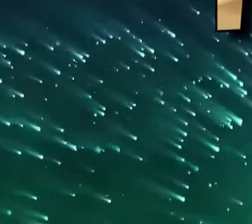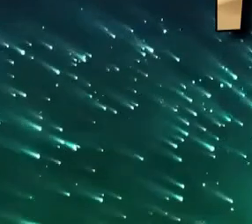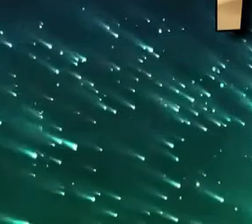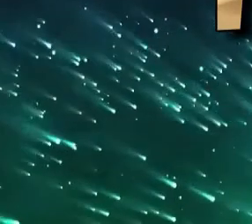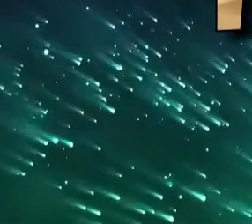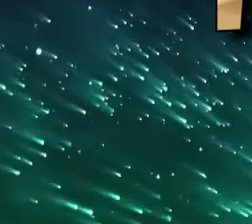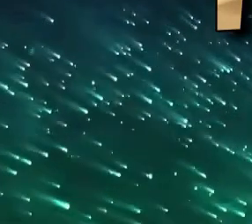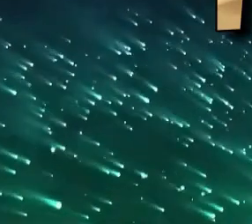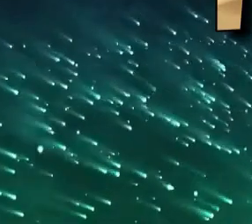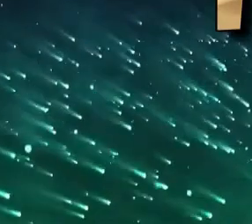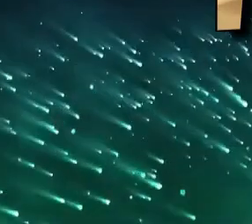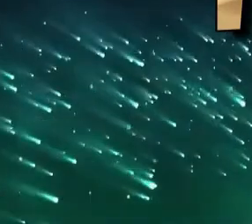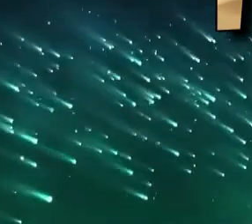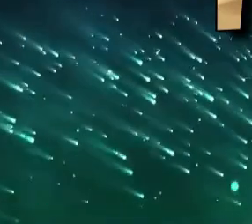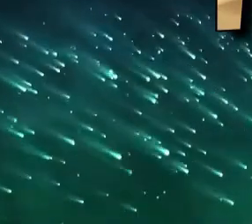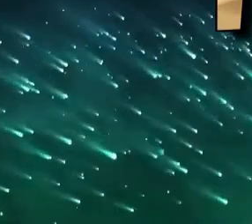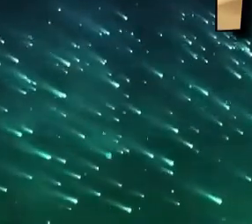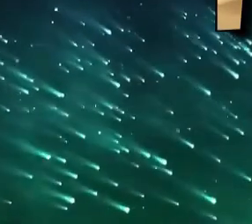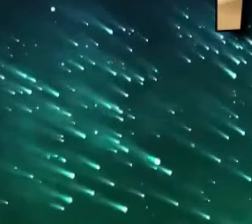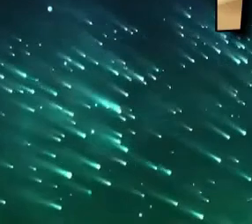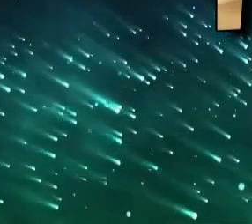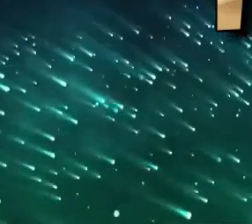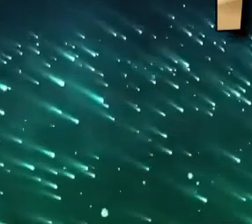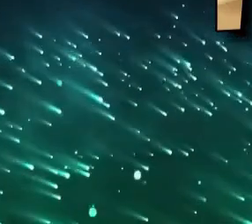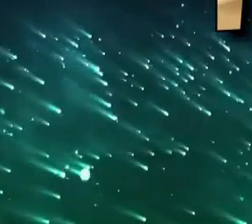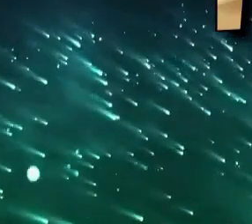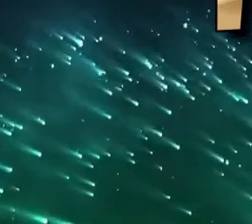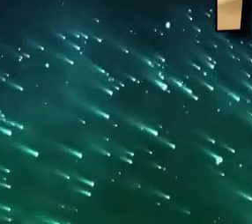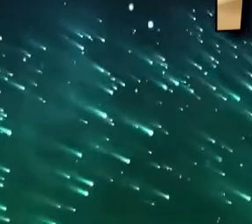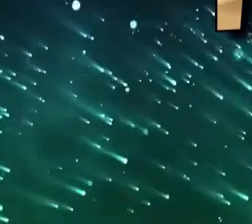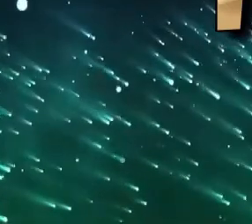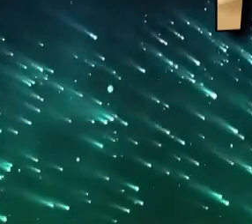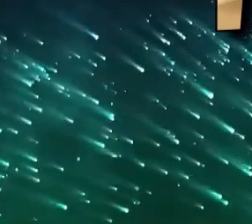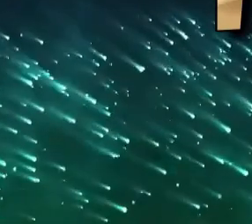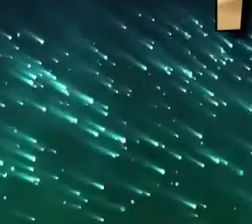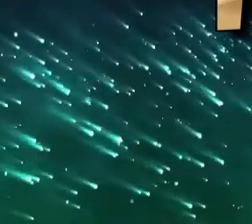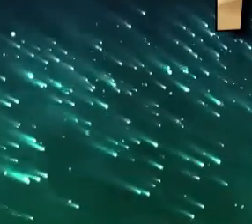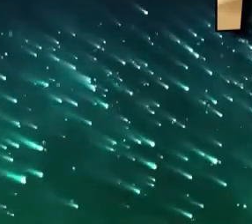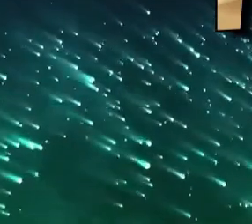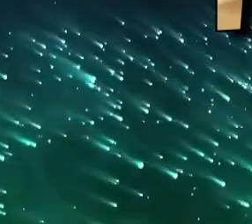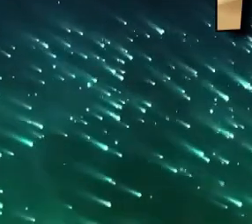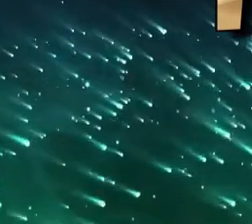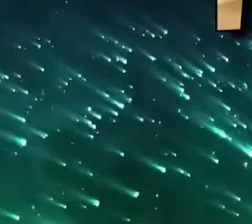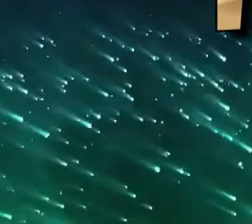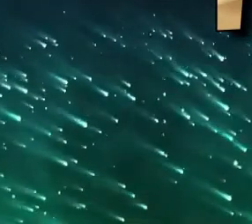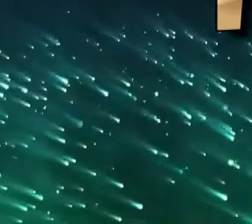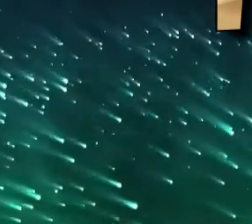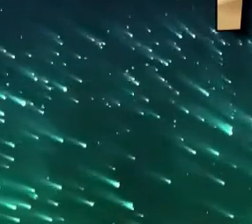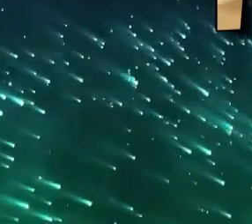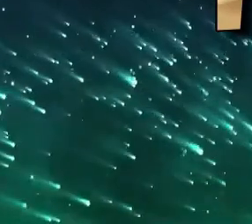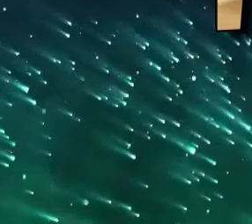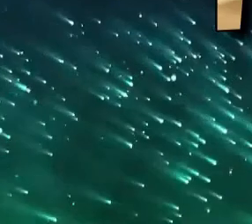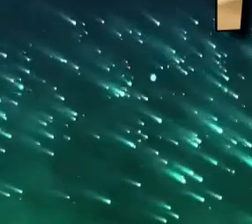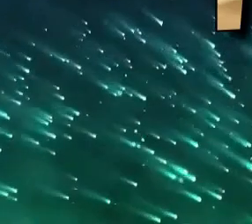dapat Tagum Radyo Eskwela na. Halika na at makinig sa mga aral naming